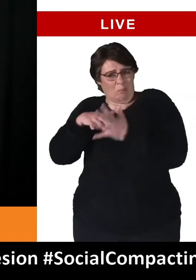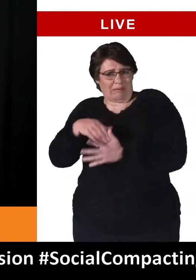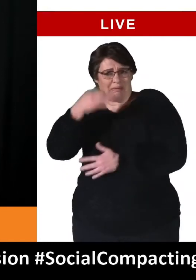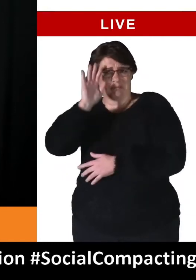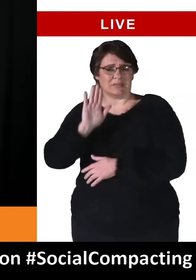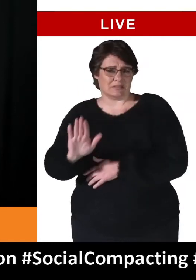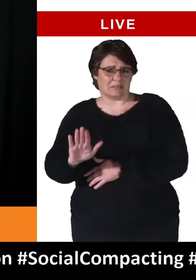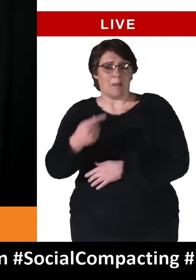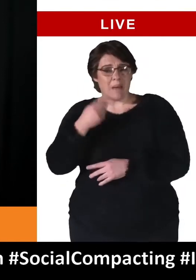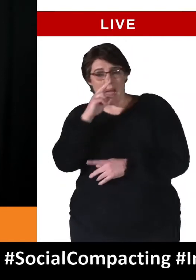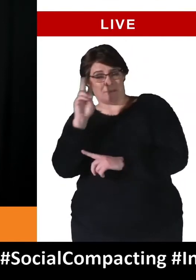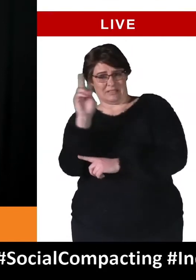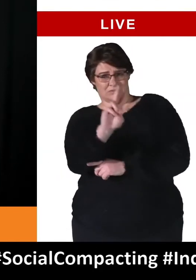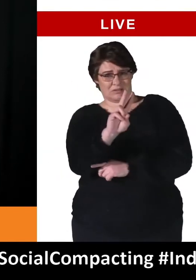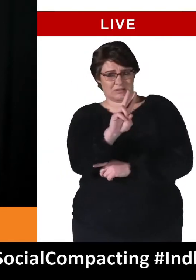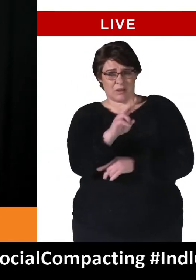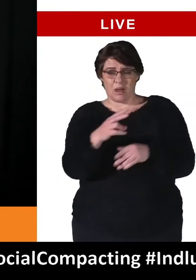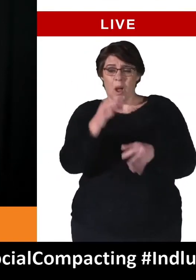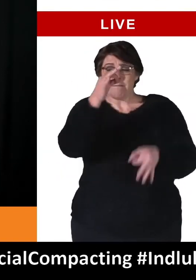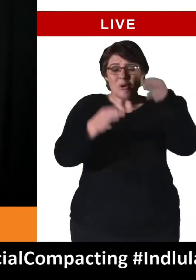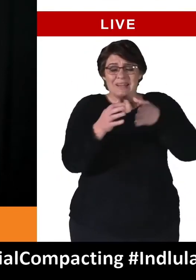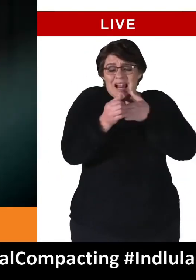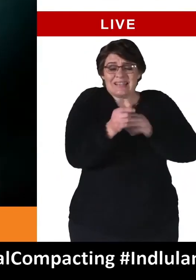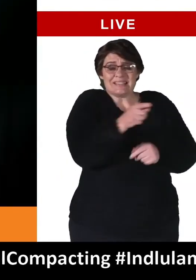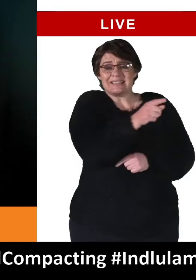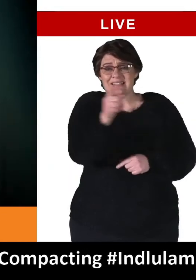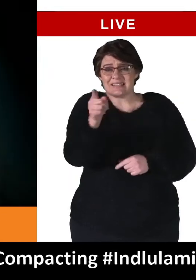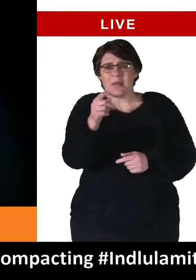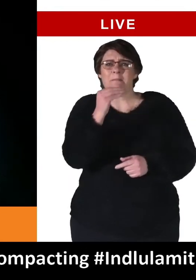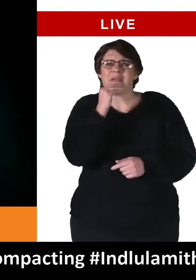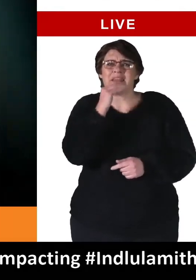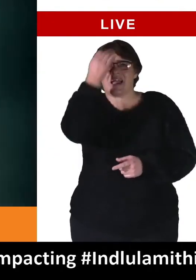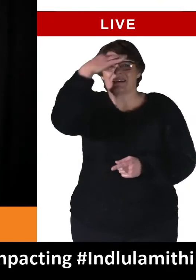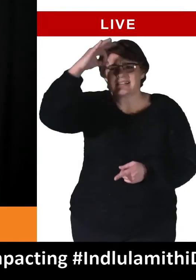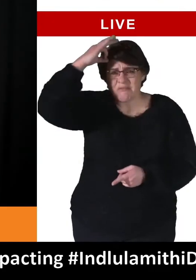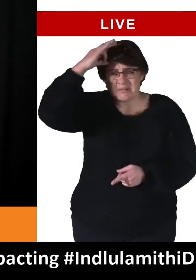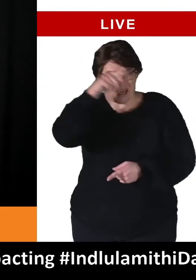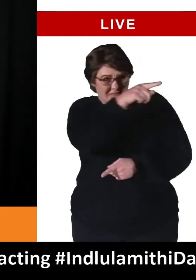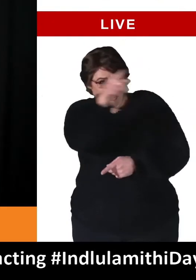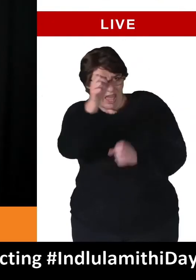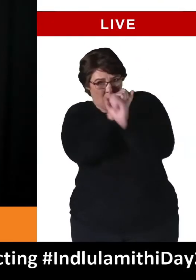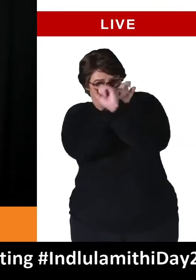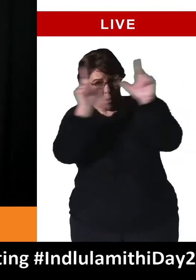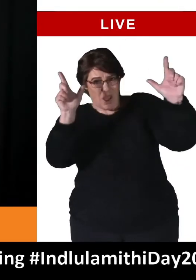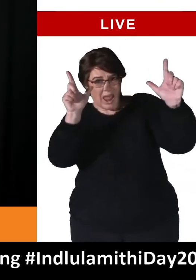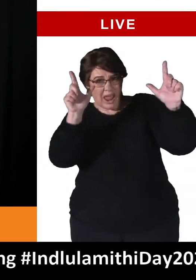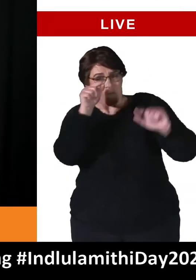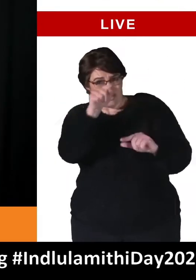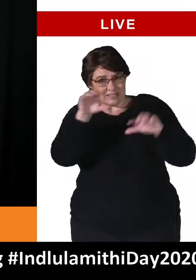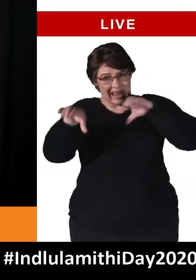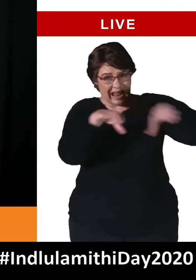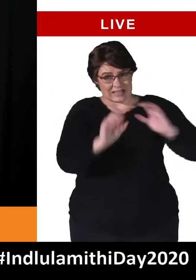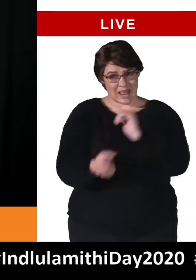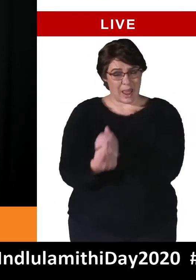is the political leadership, namely the government, aware of this critical